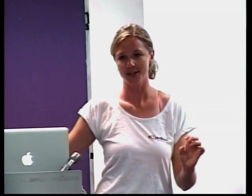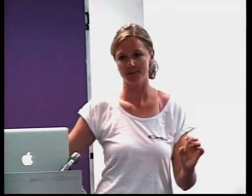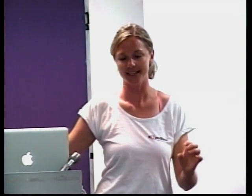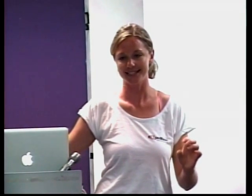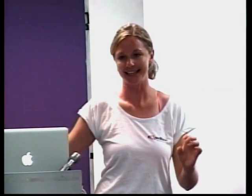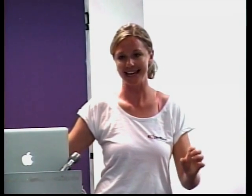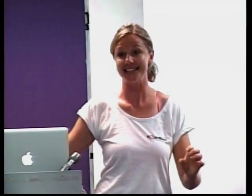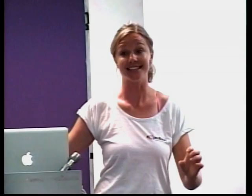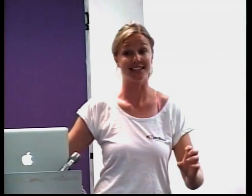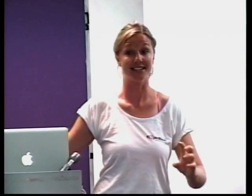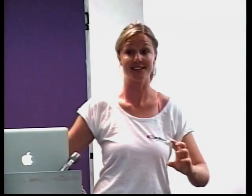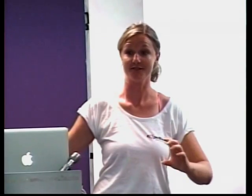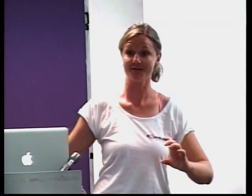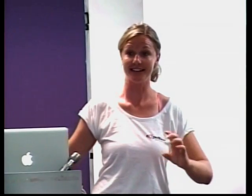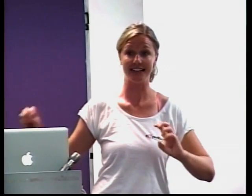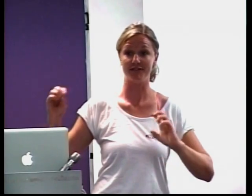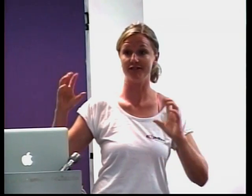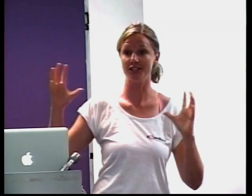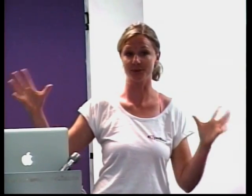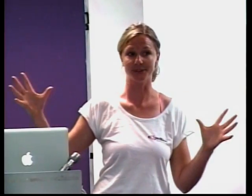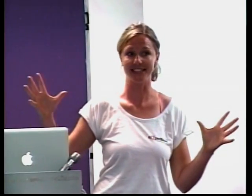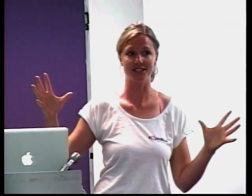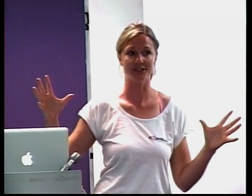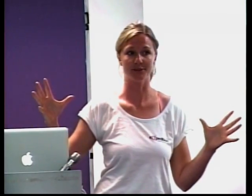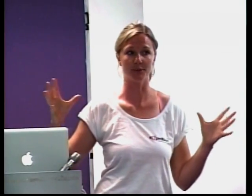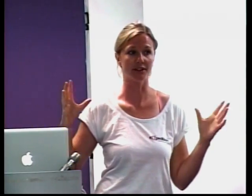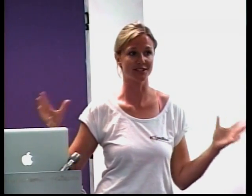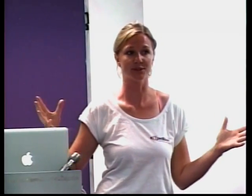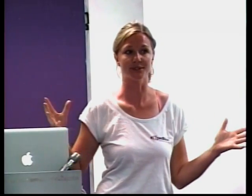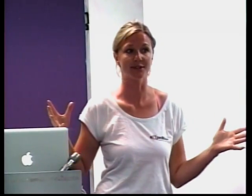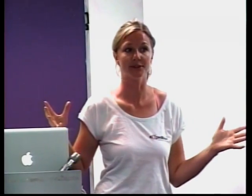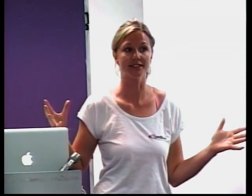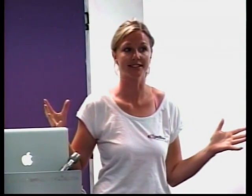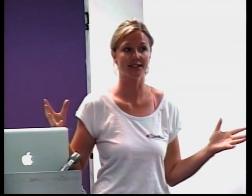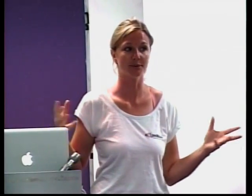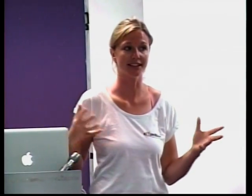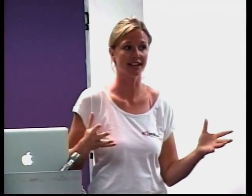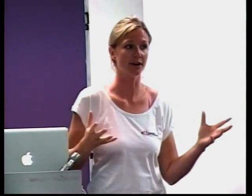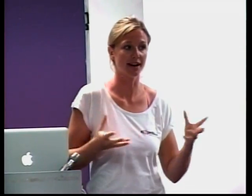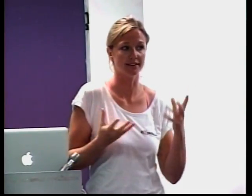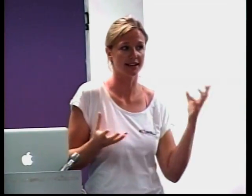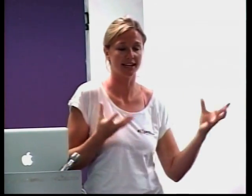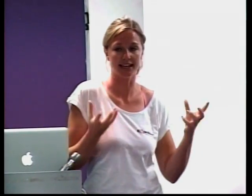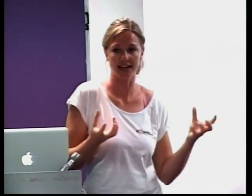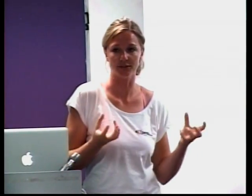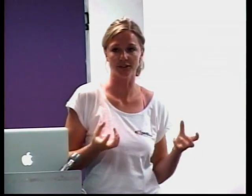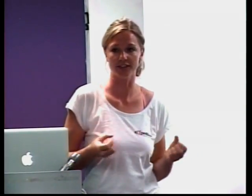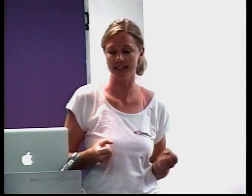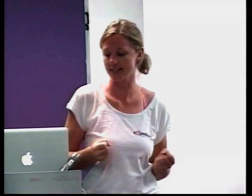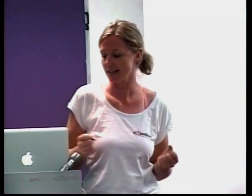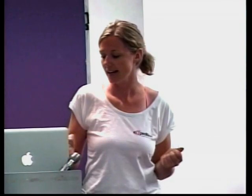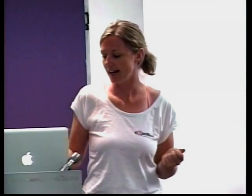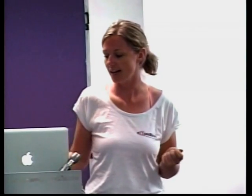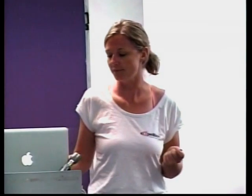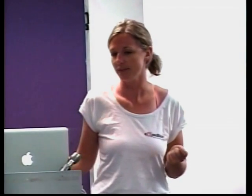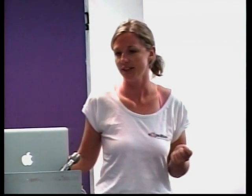that plastic isn't this really visual issue that we once thought it was, that we could go out and kind of get all of